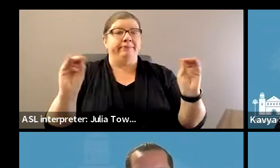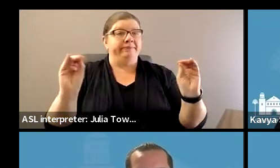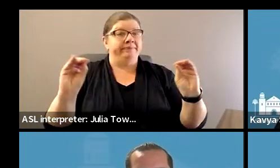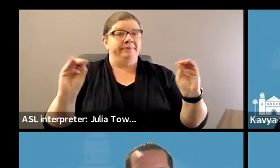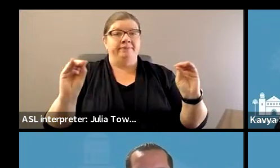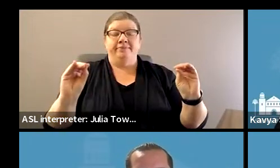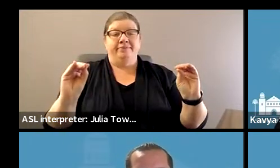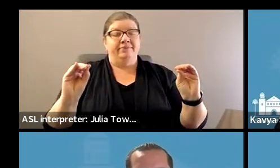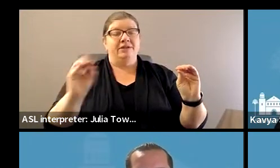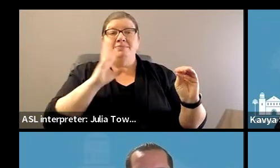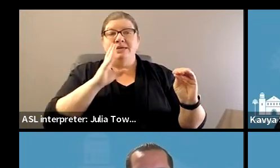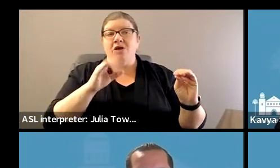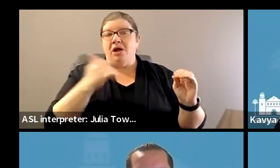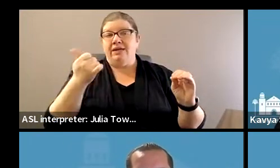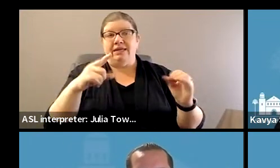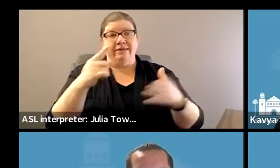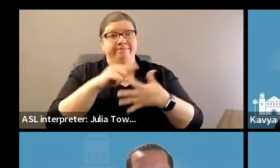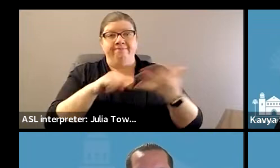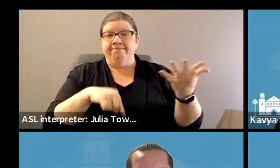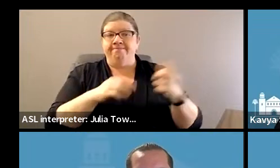to speak on this item.